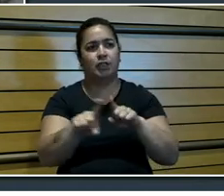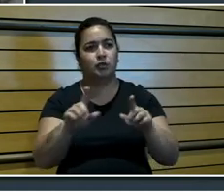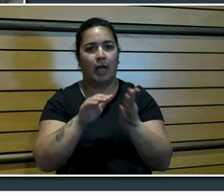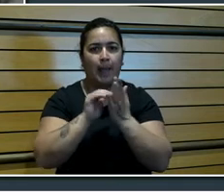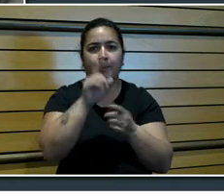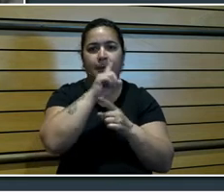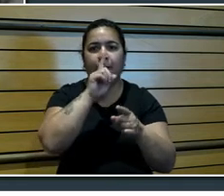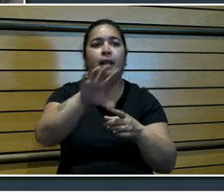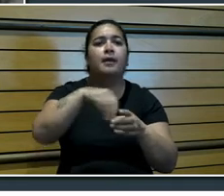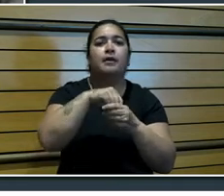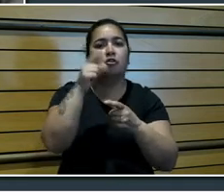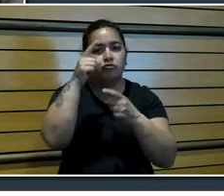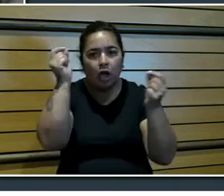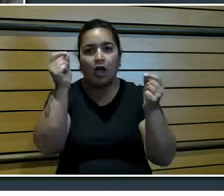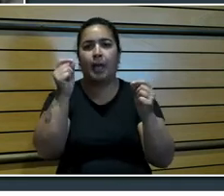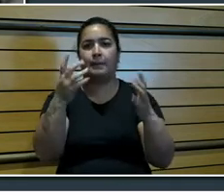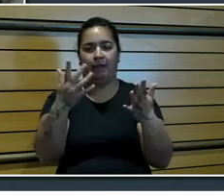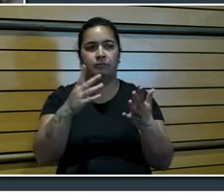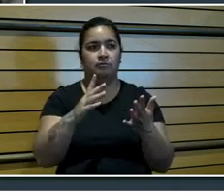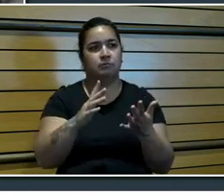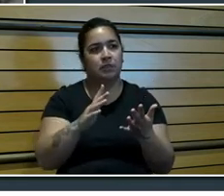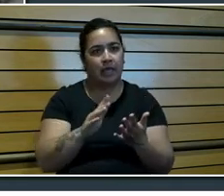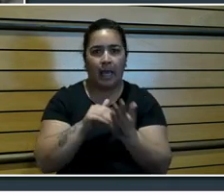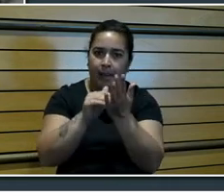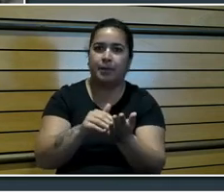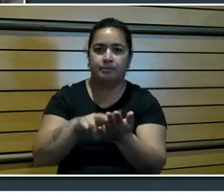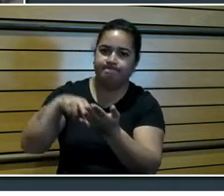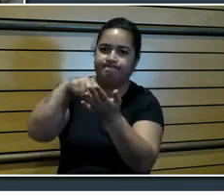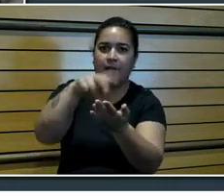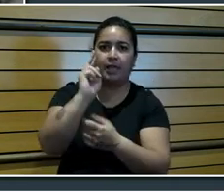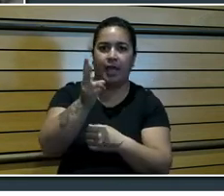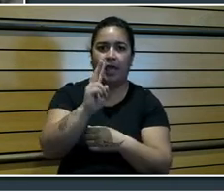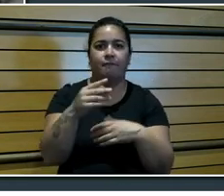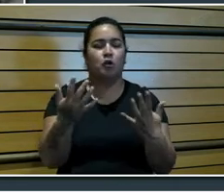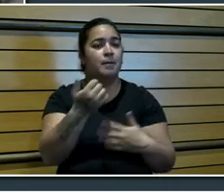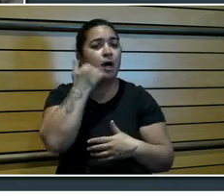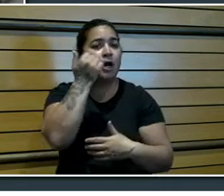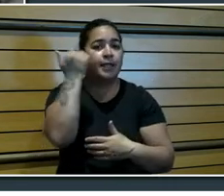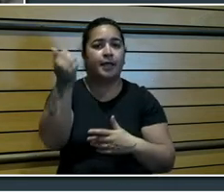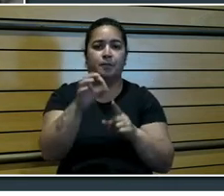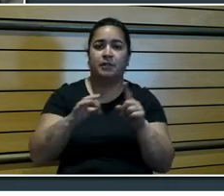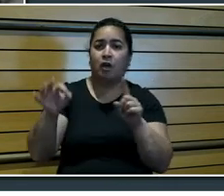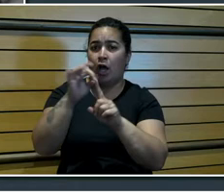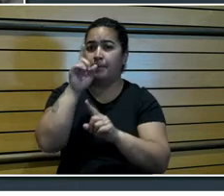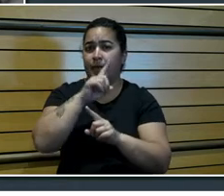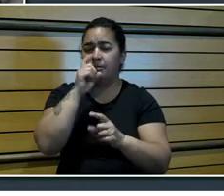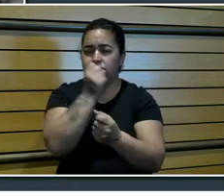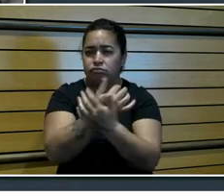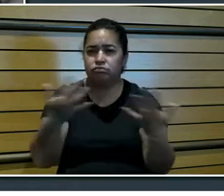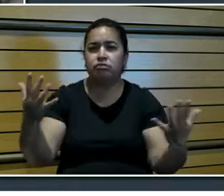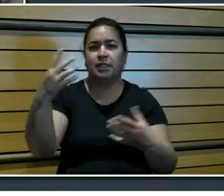rehabilitation amongst their relevant peoples, in the main, Māori and Pacifica, overrepresented in our criminal justice